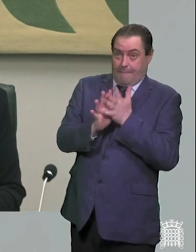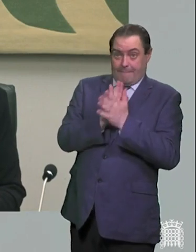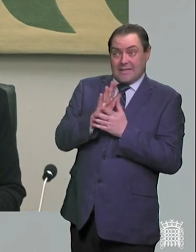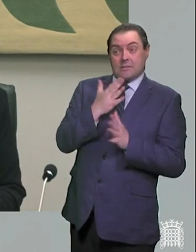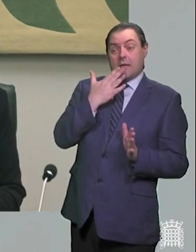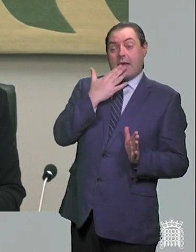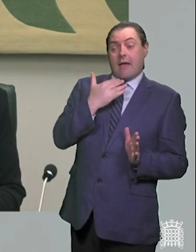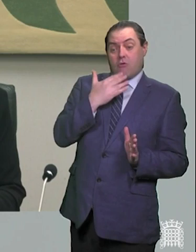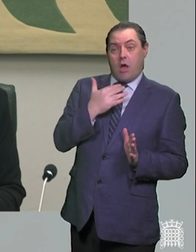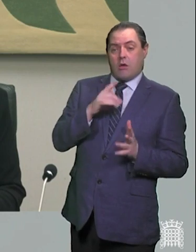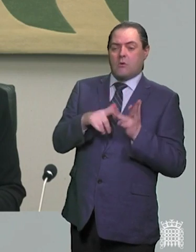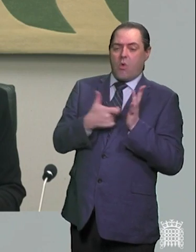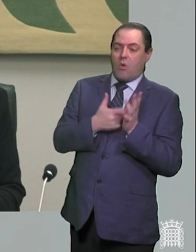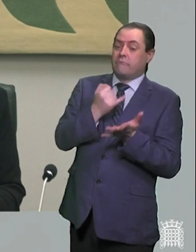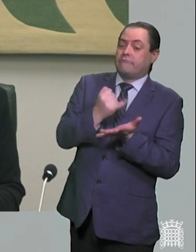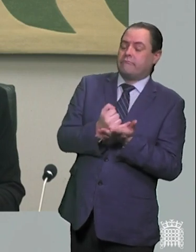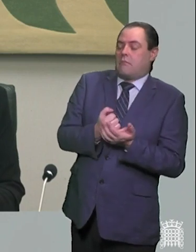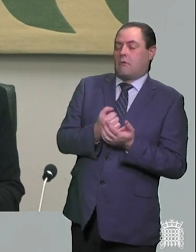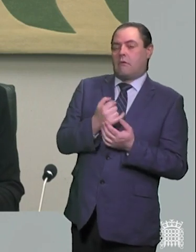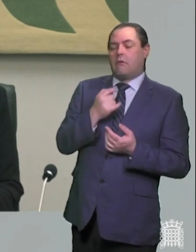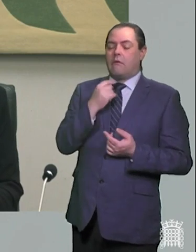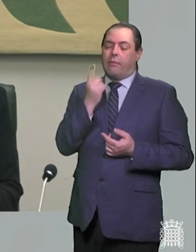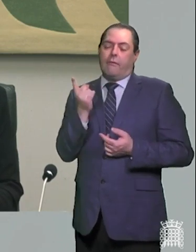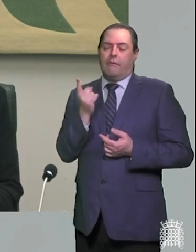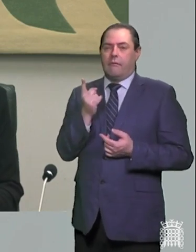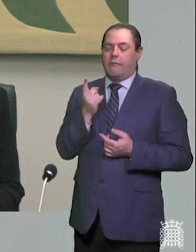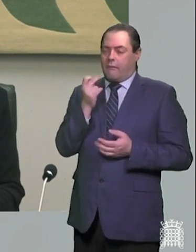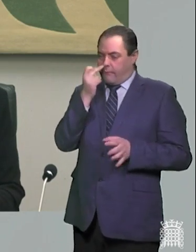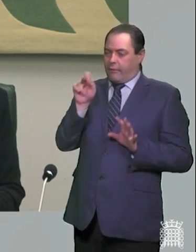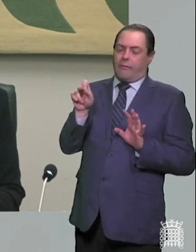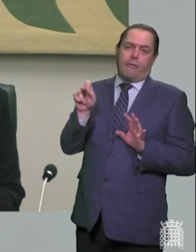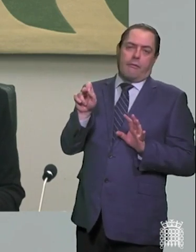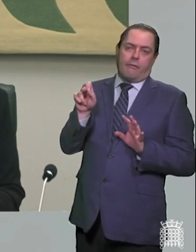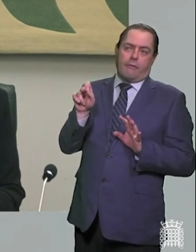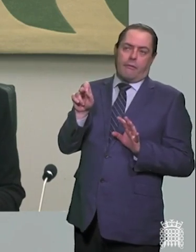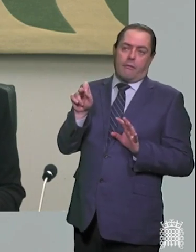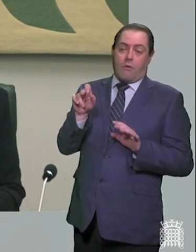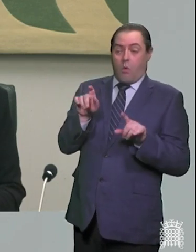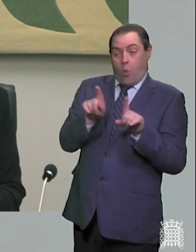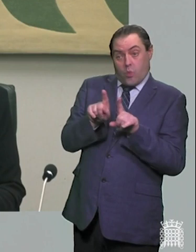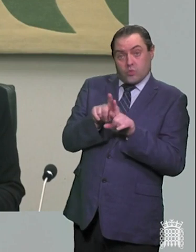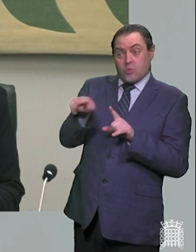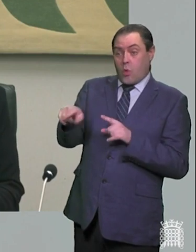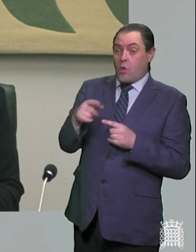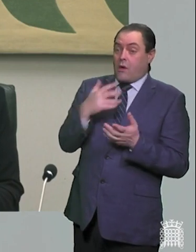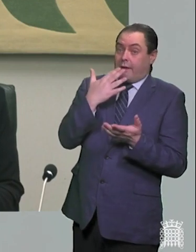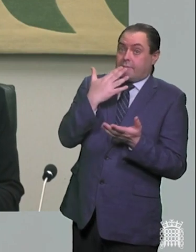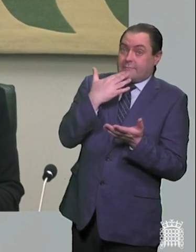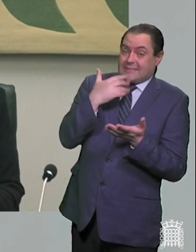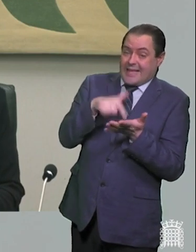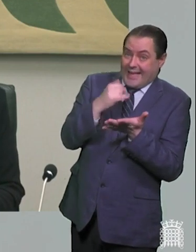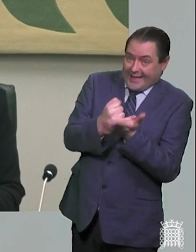was reckless or intentional, and whether the record was corrected in good time. We have already